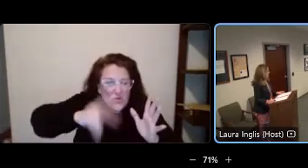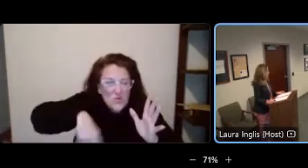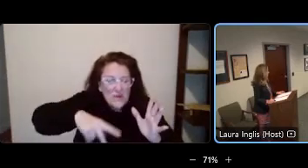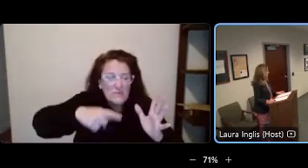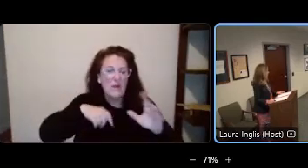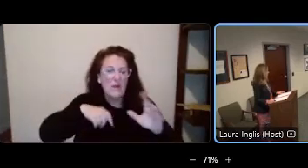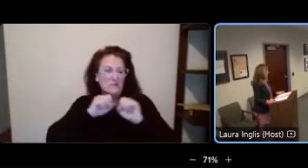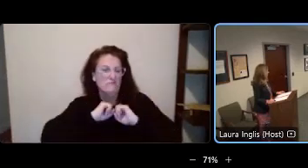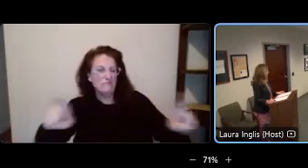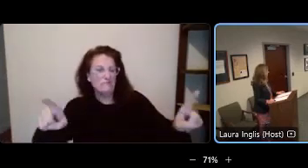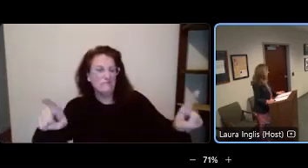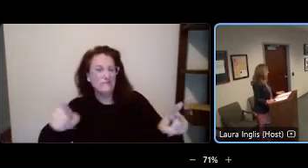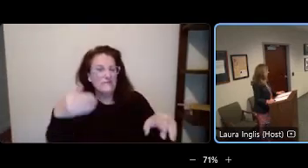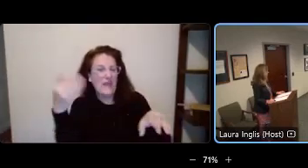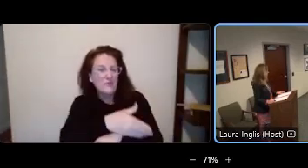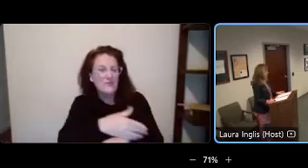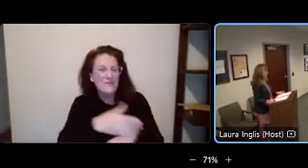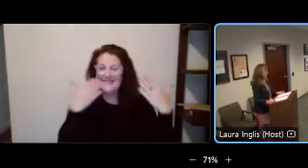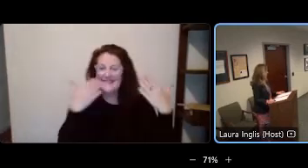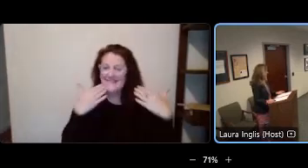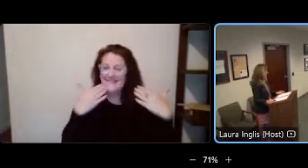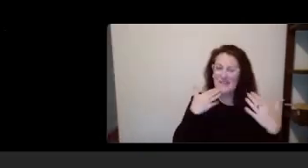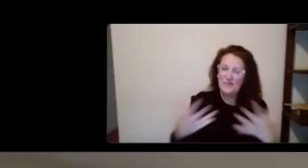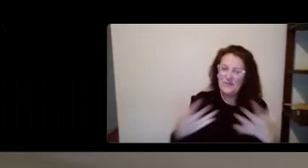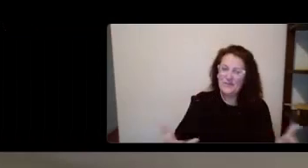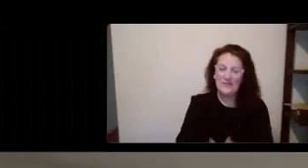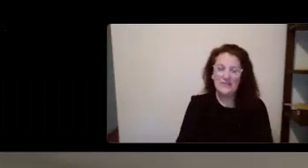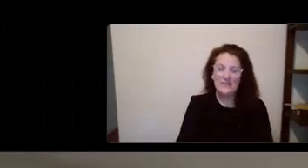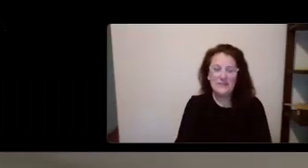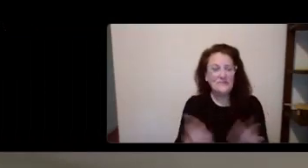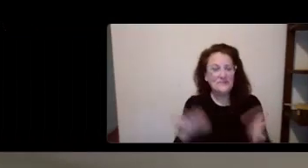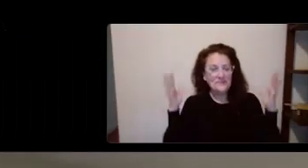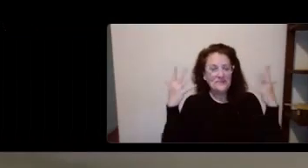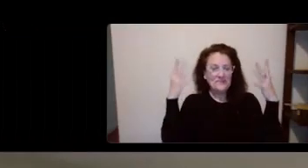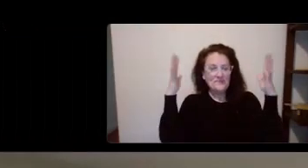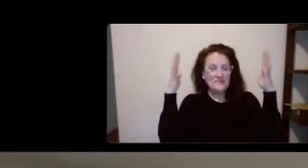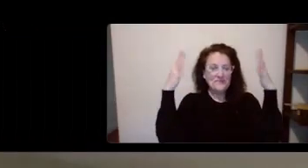So, thank you. Thank you very much.